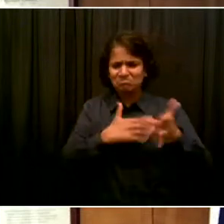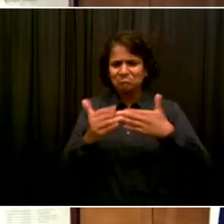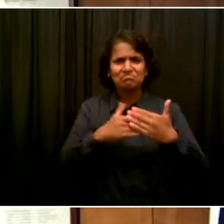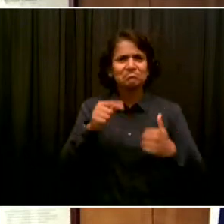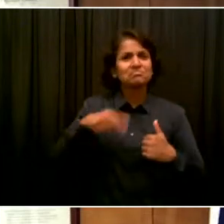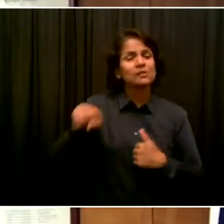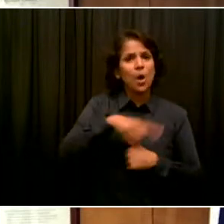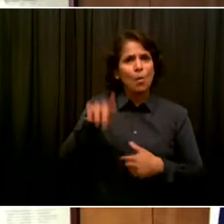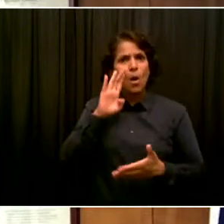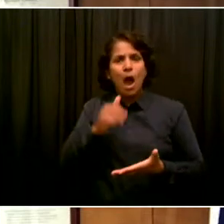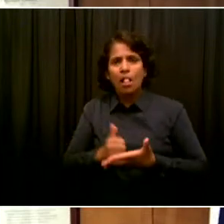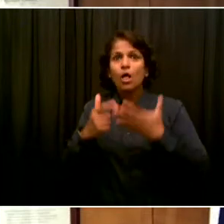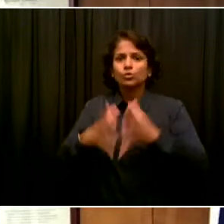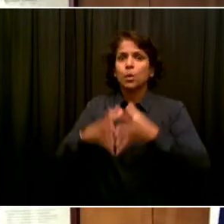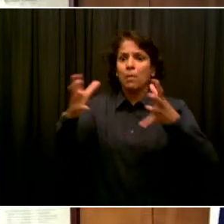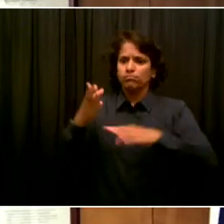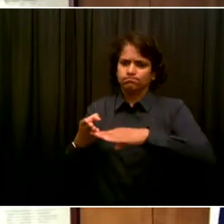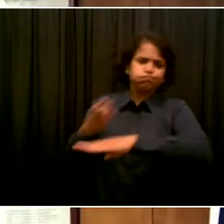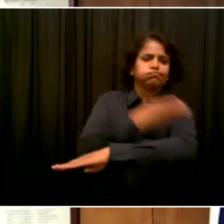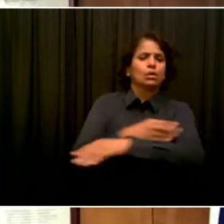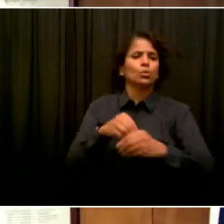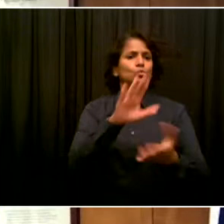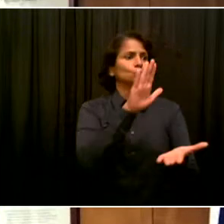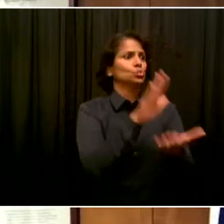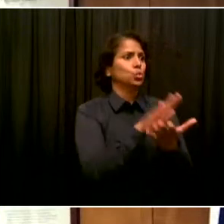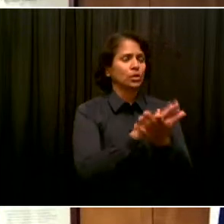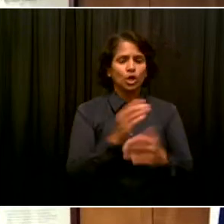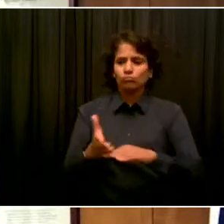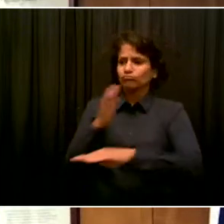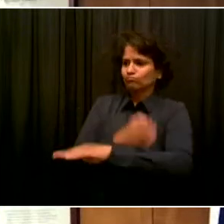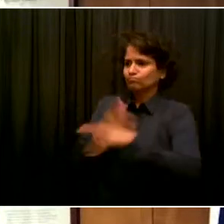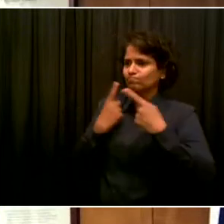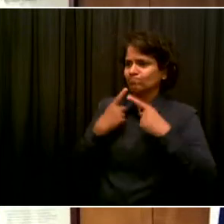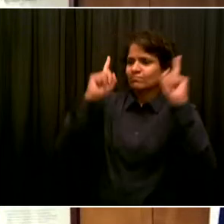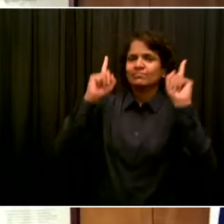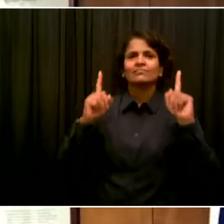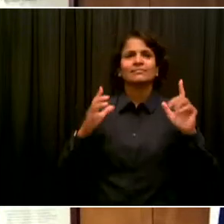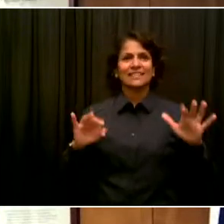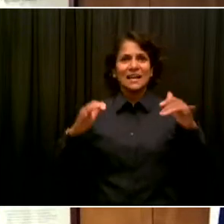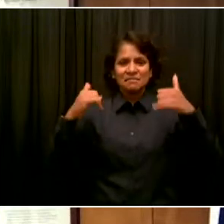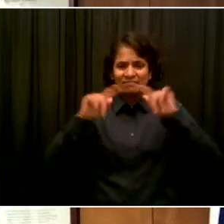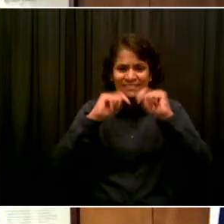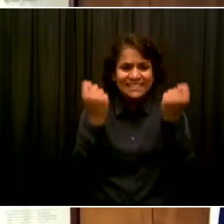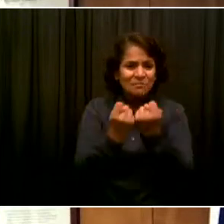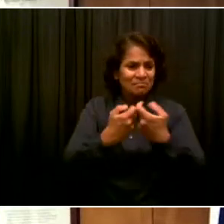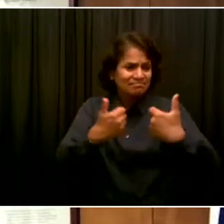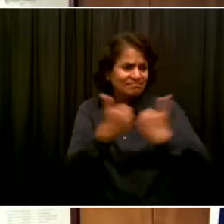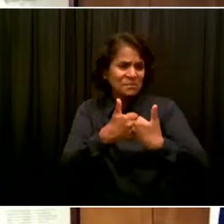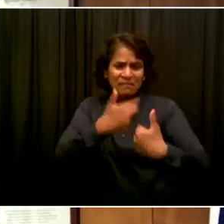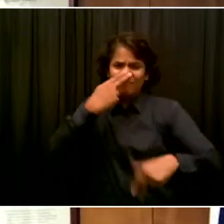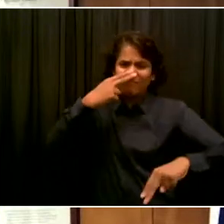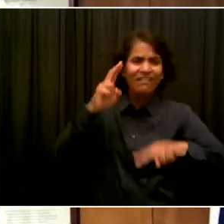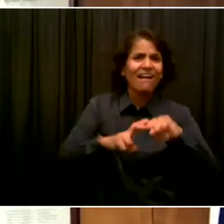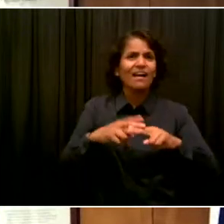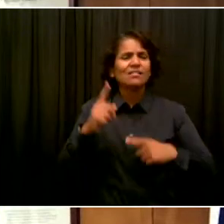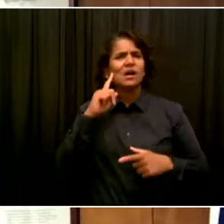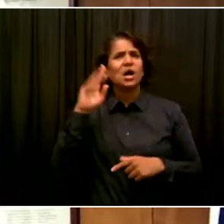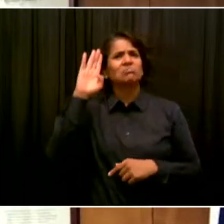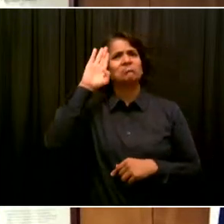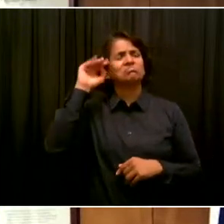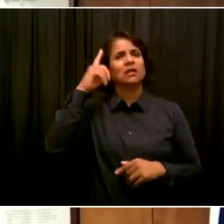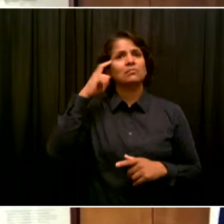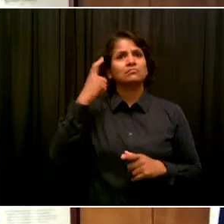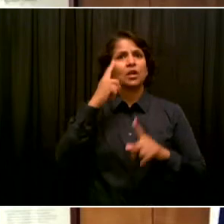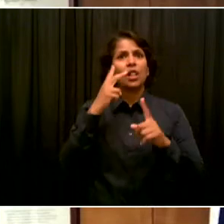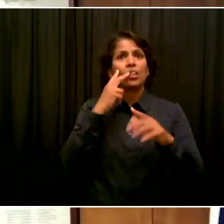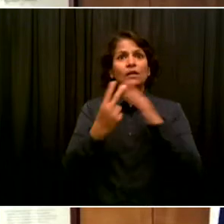see some of the games, some of the camaraderie. But most importantly, in 15, 20 years, I'm going to see the leaders that come out of this program. And that's